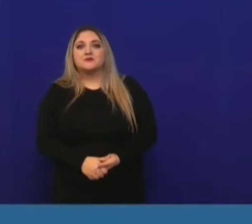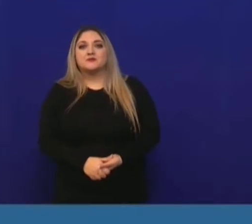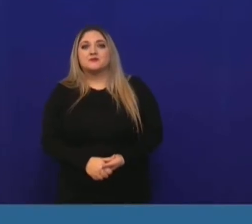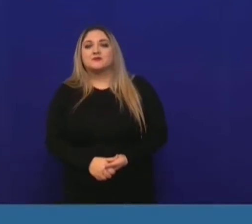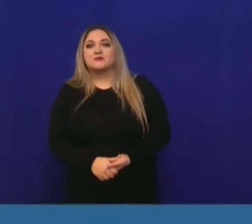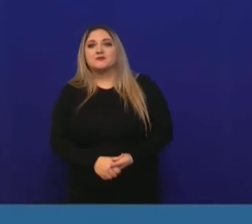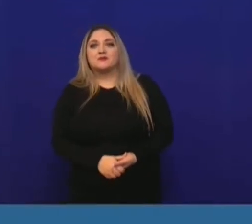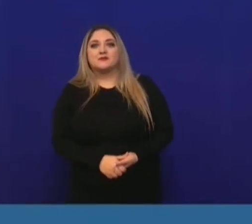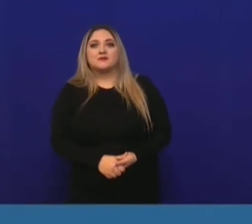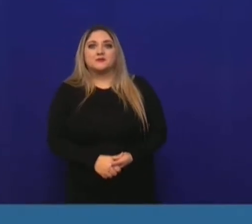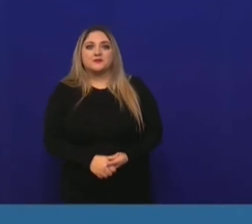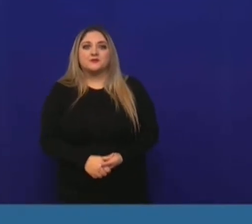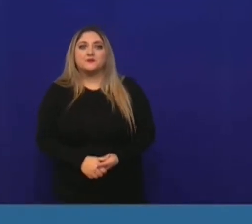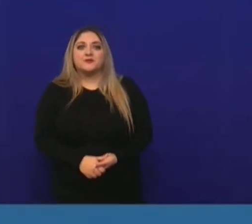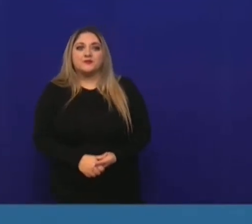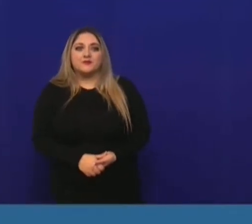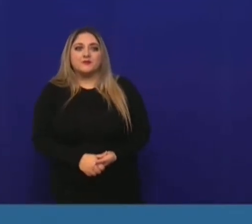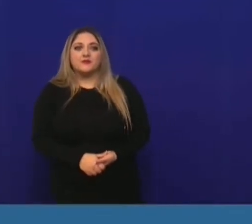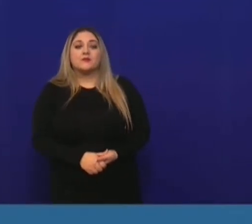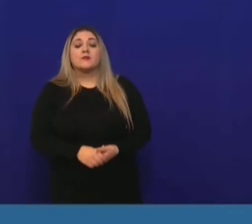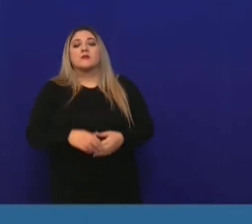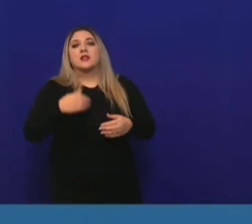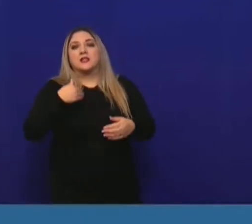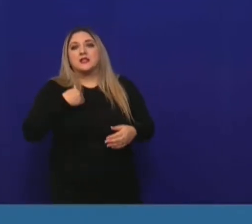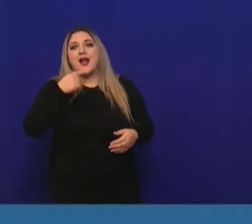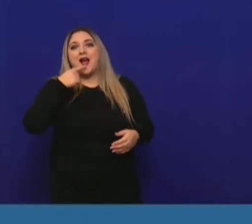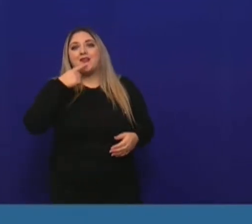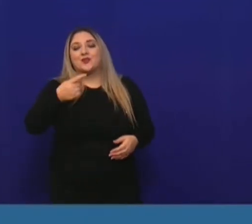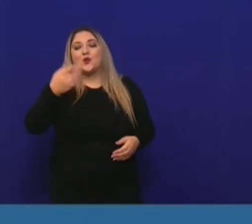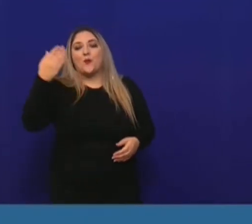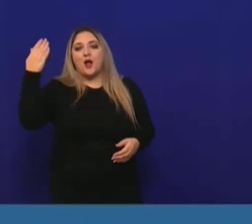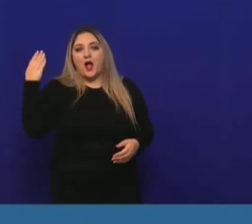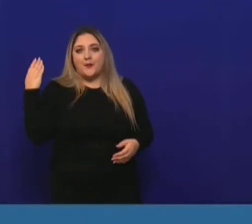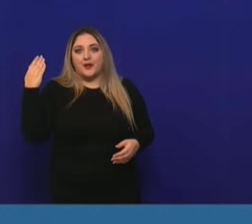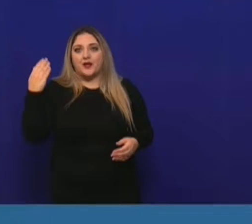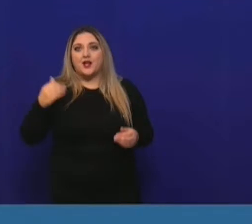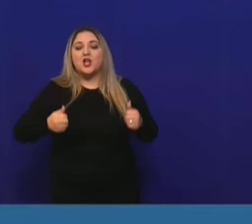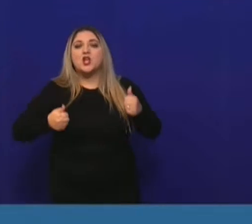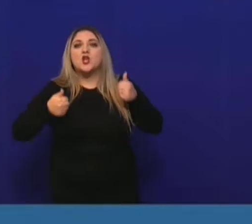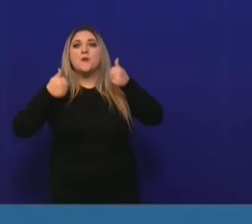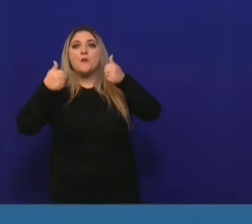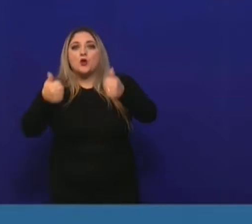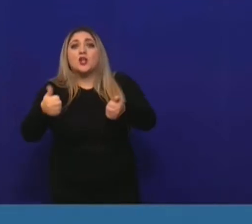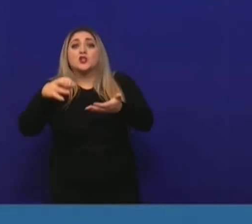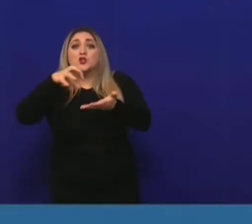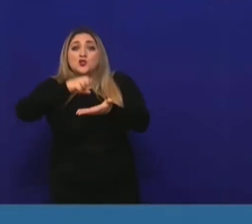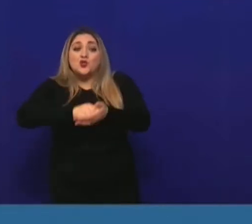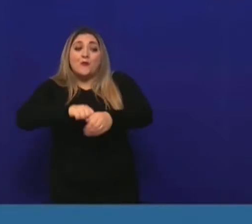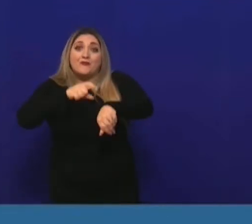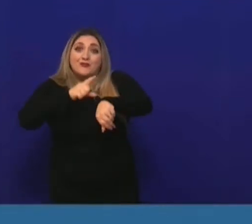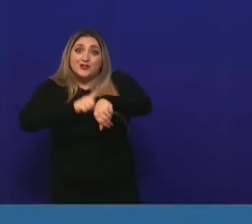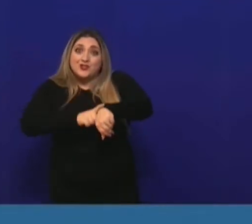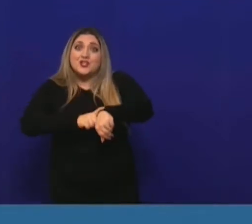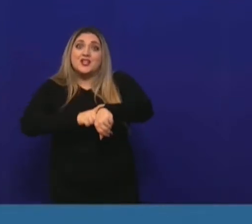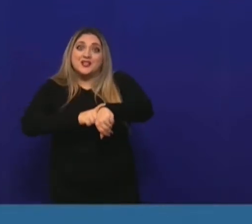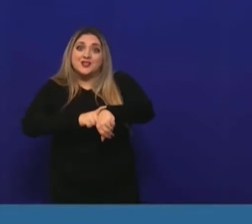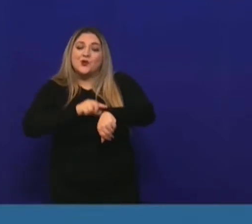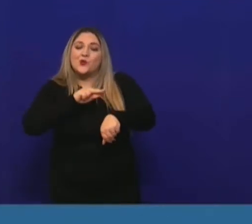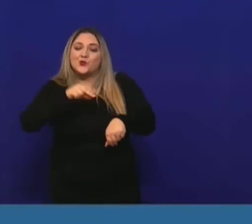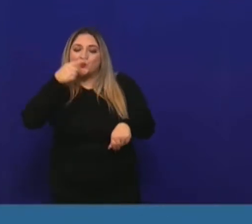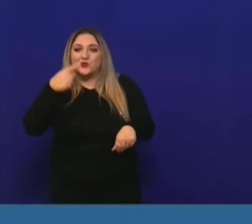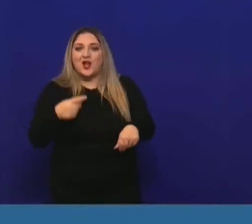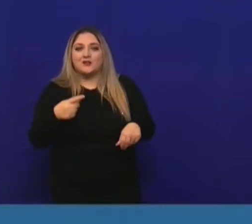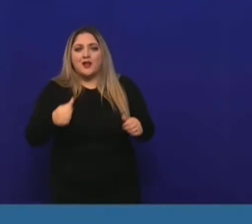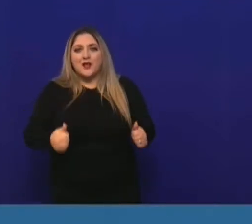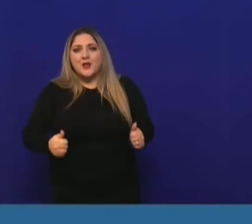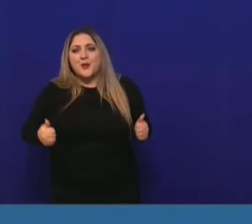Bħal kwallanku appuntament, importanti li dejjem inżommu l-appuntamenti li nkunu tajnikom, però din huwa importanti anka iktar.